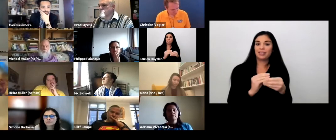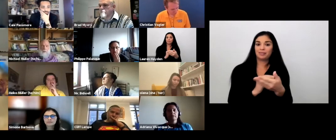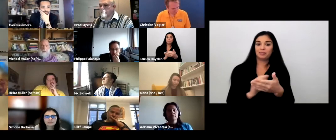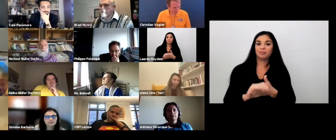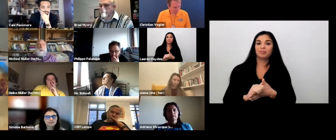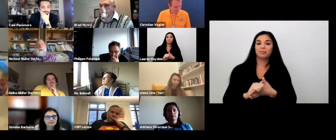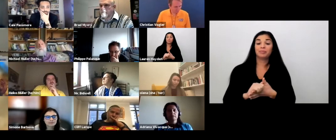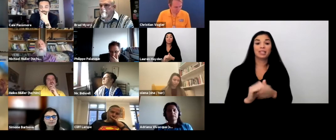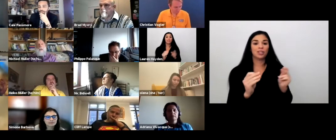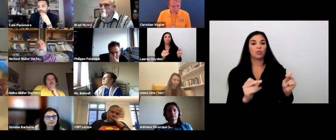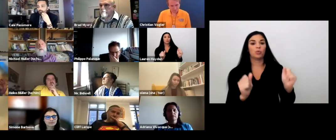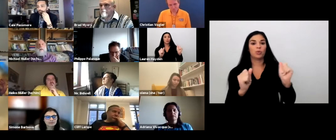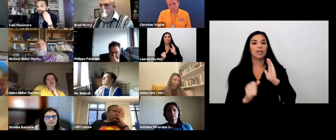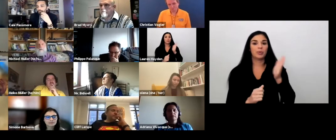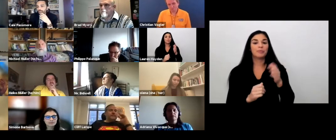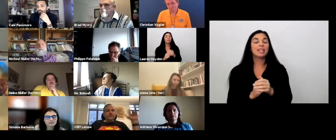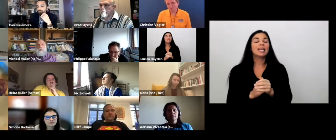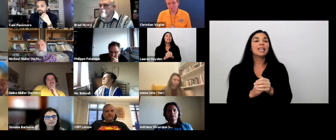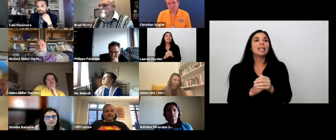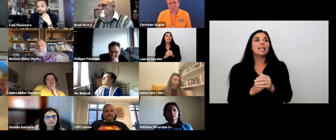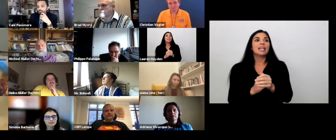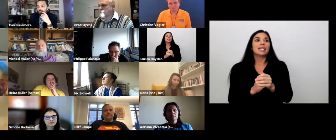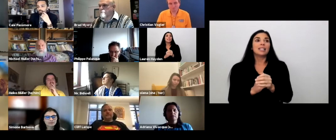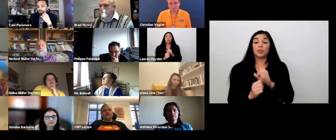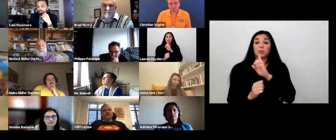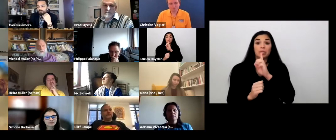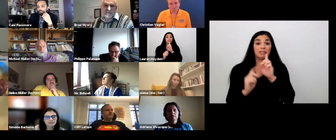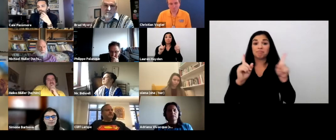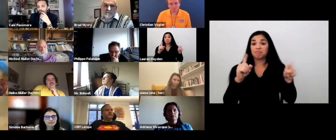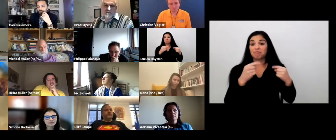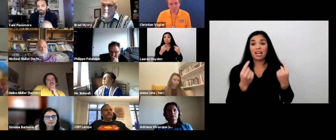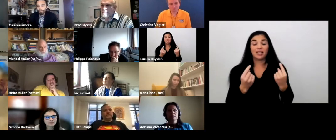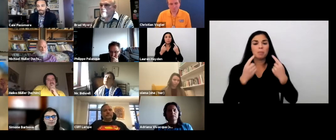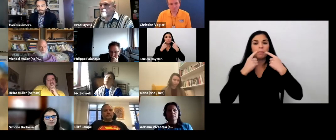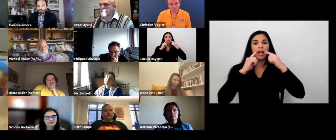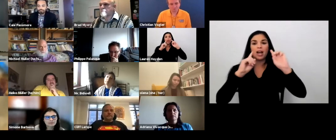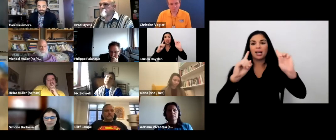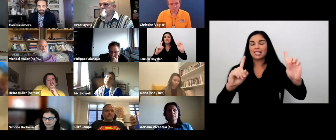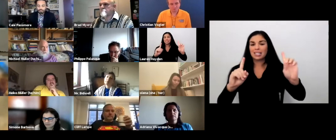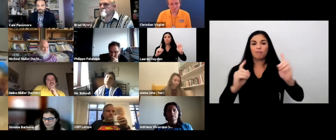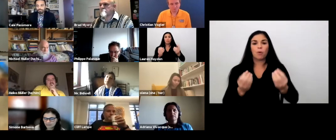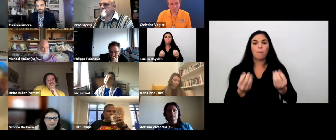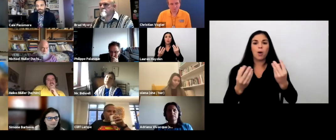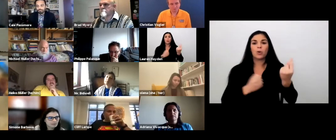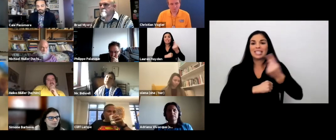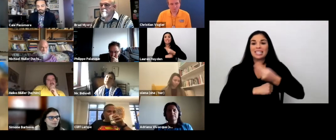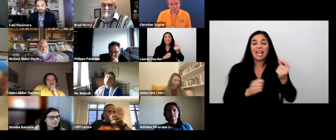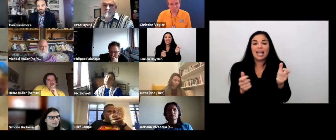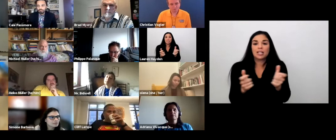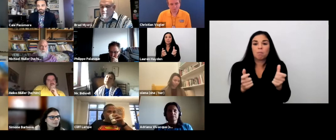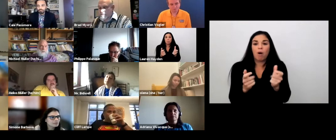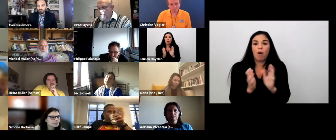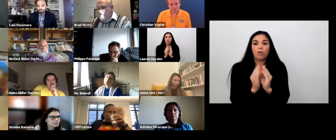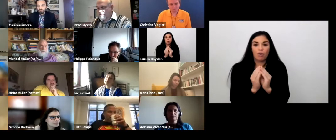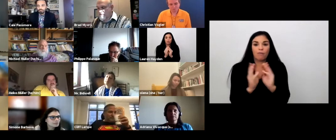Very quickly, there have been really successful multi-day small conference workshop sorts